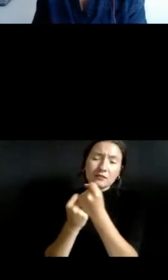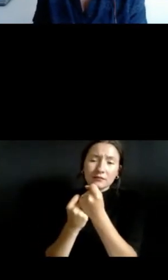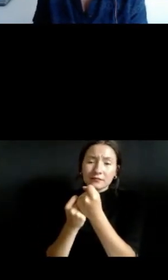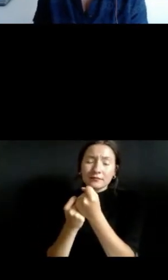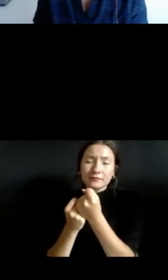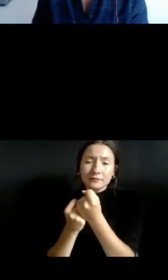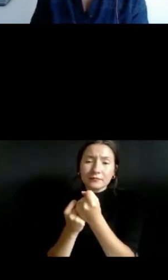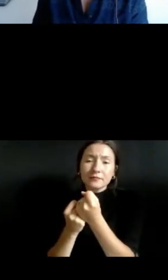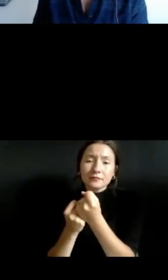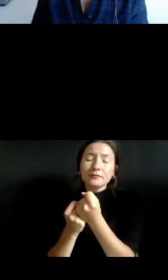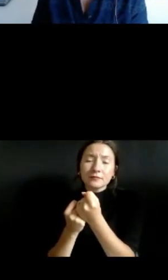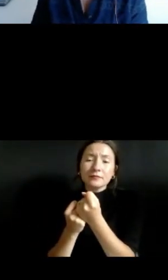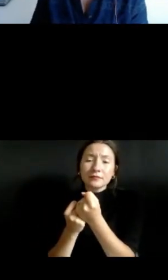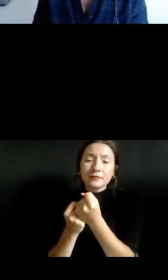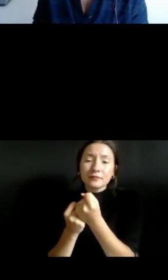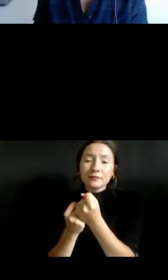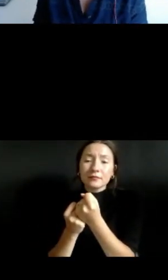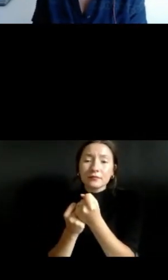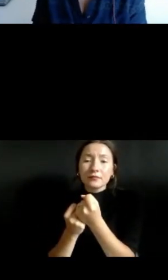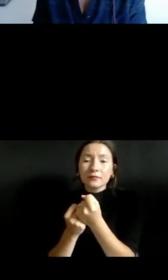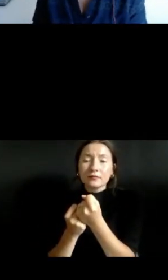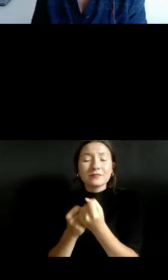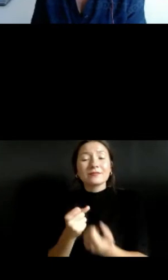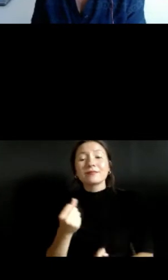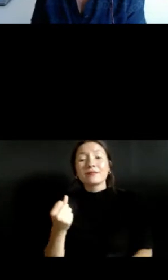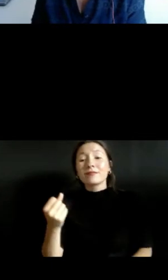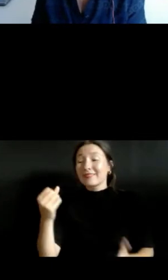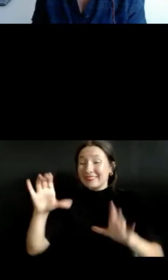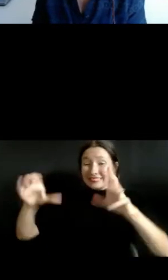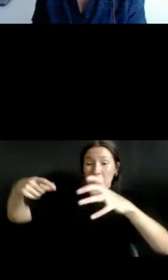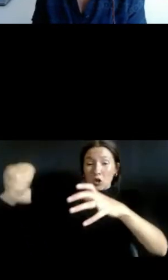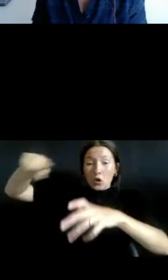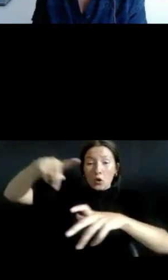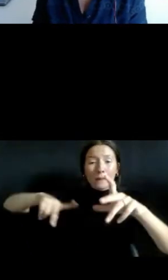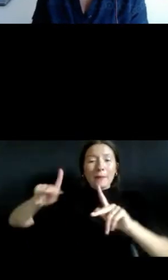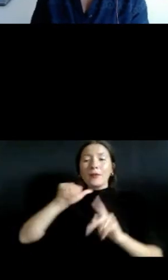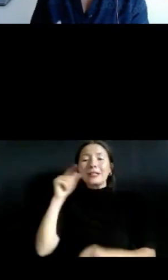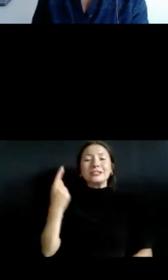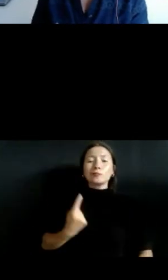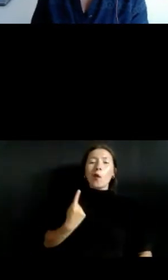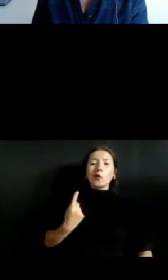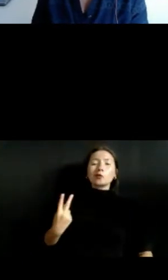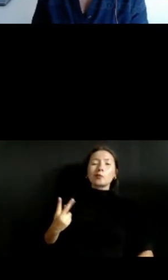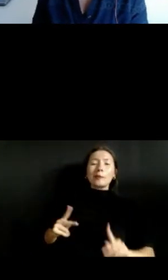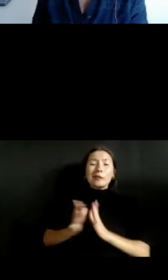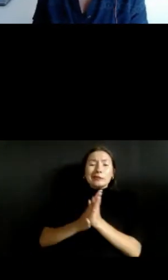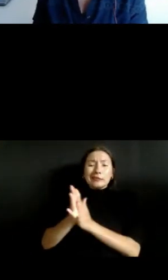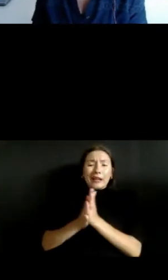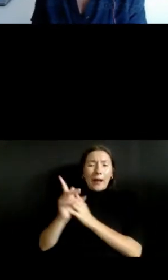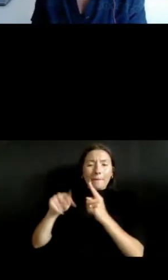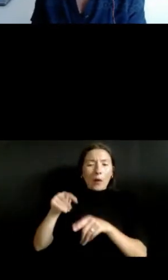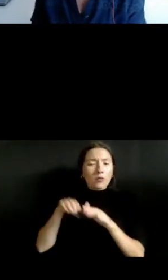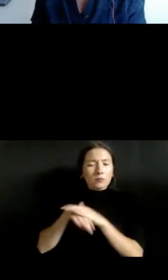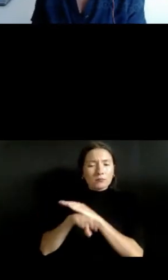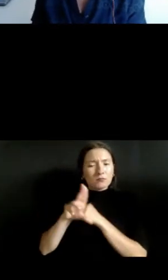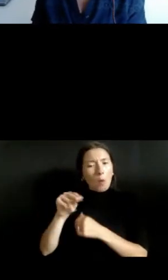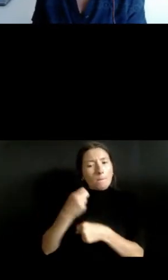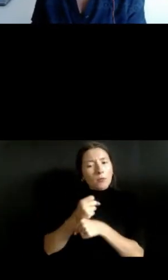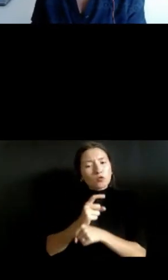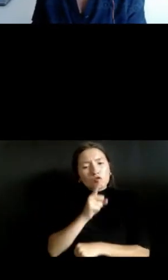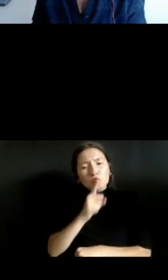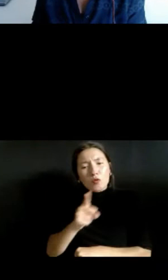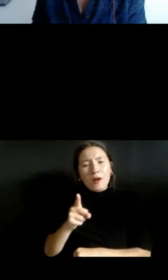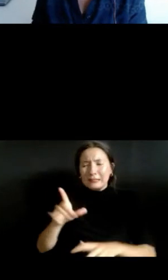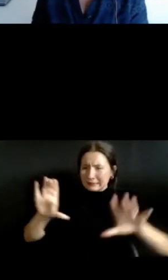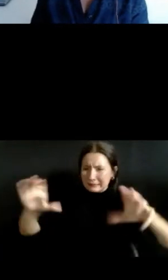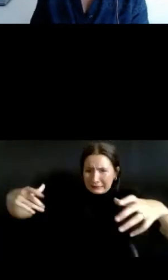individuals, which can often be the case. So that's a very quick whiz through some of the things you can consider. But to finish this myth, I just want